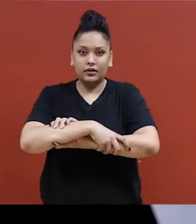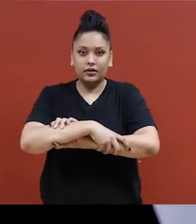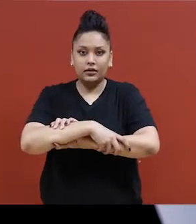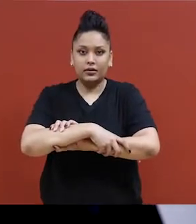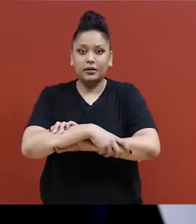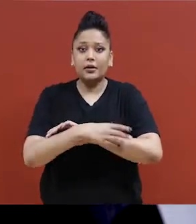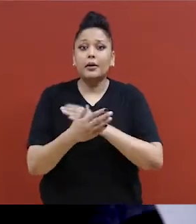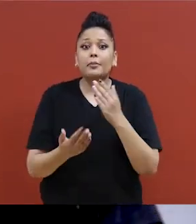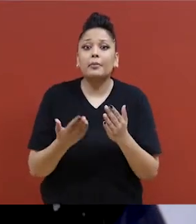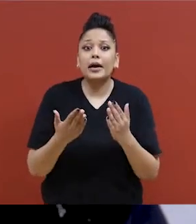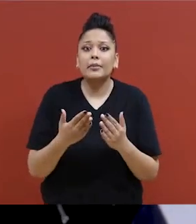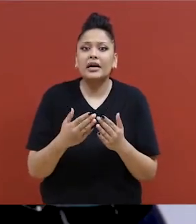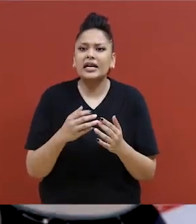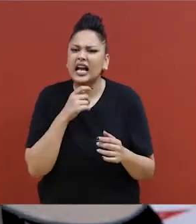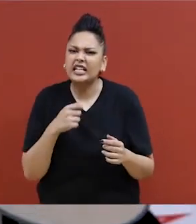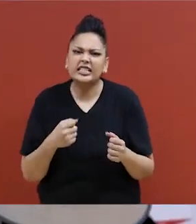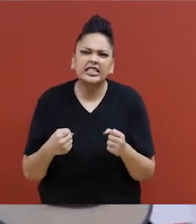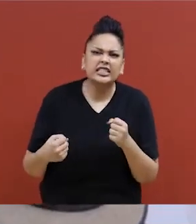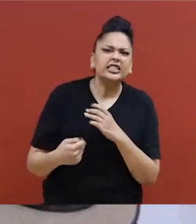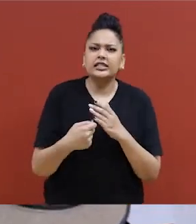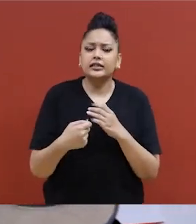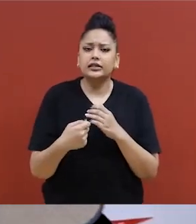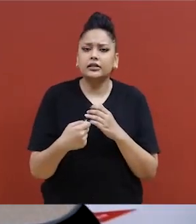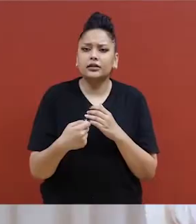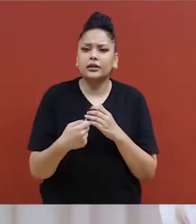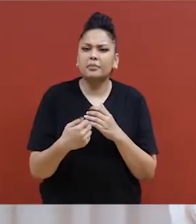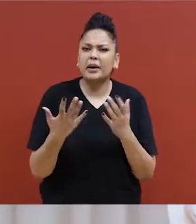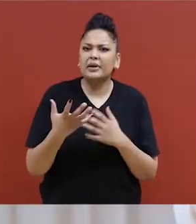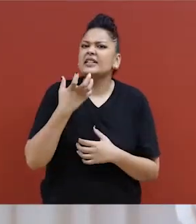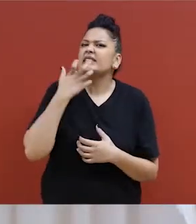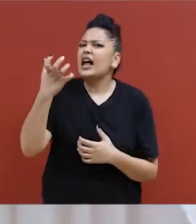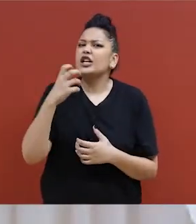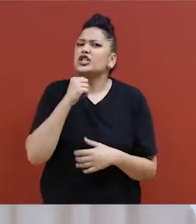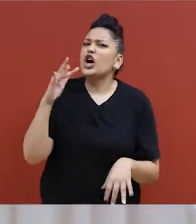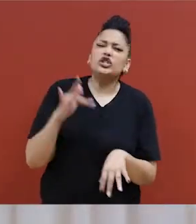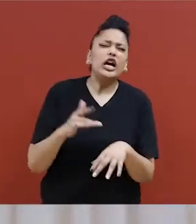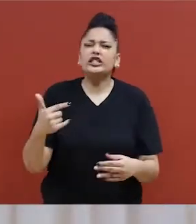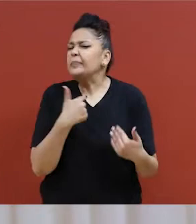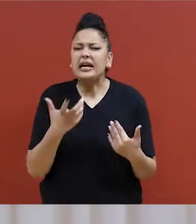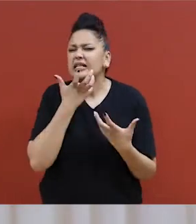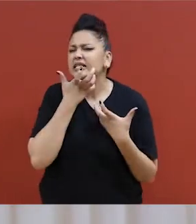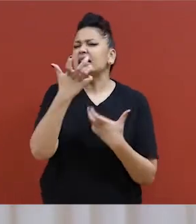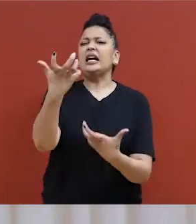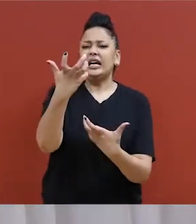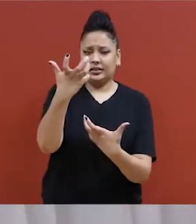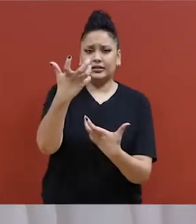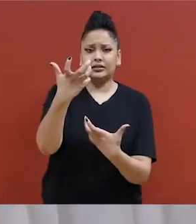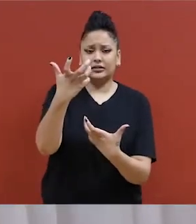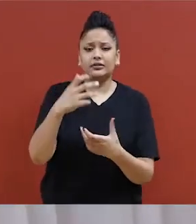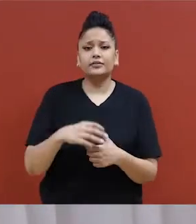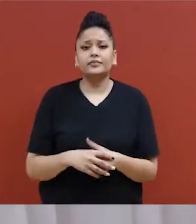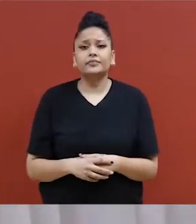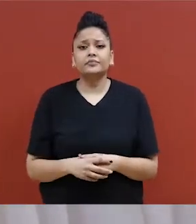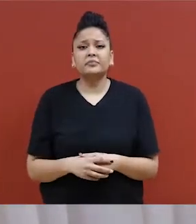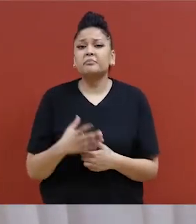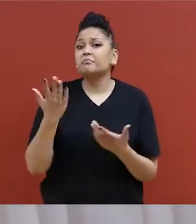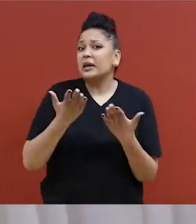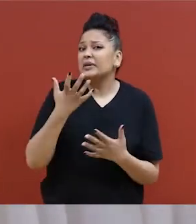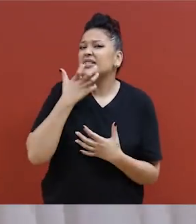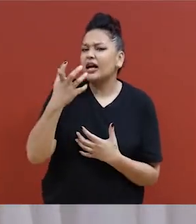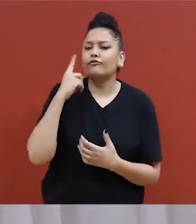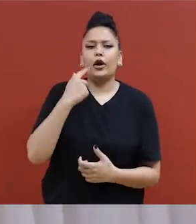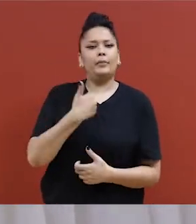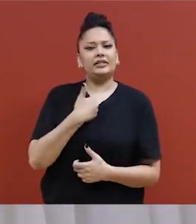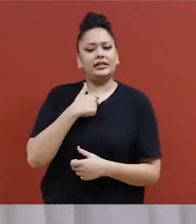I may not have to do a hit. I might be doing it. Don't touch me again. I might be able to use